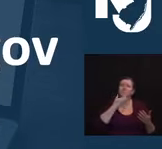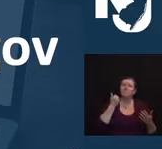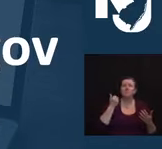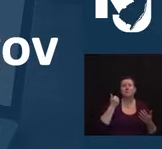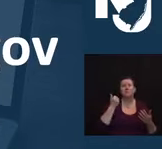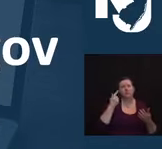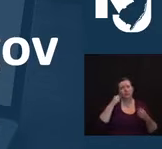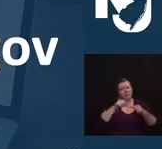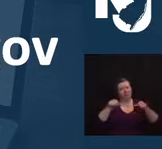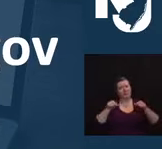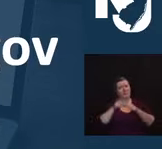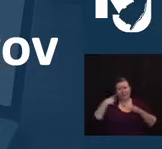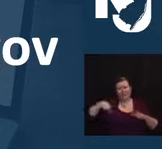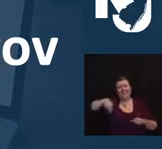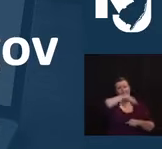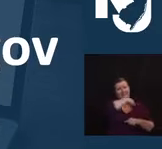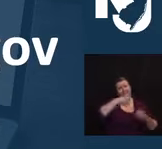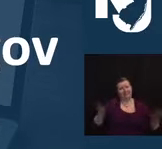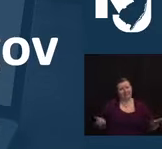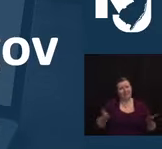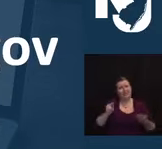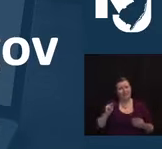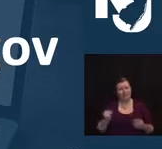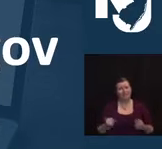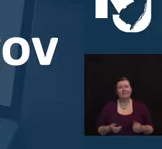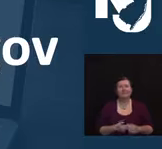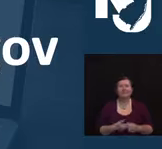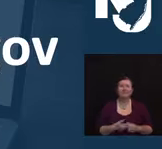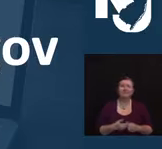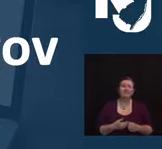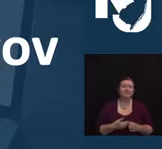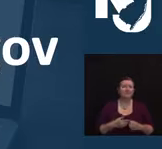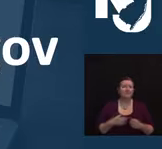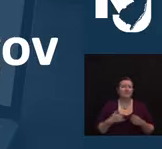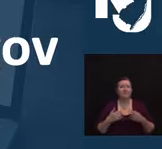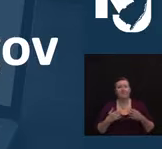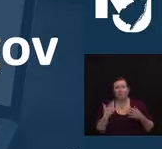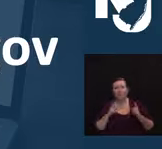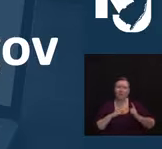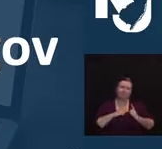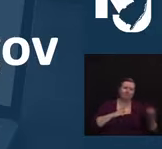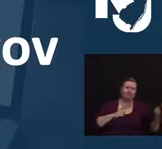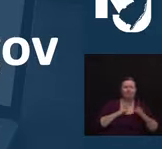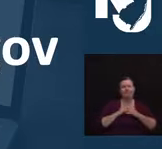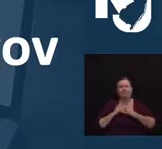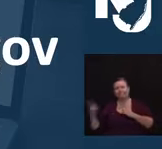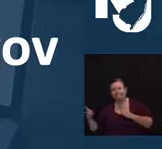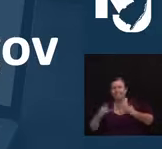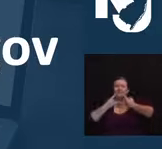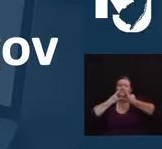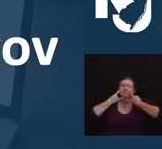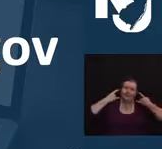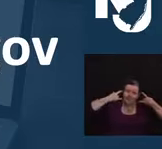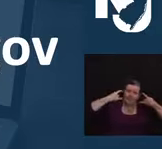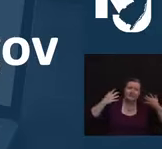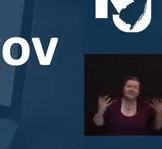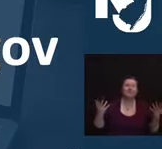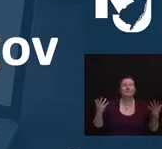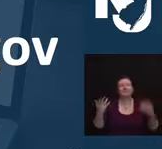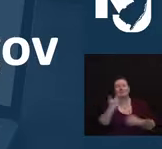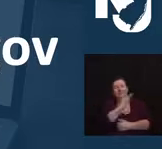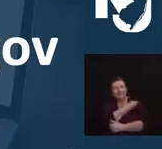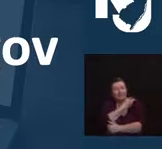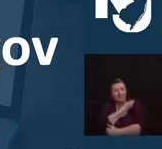distancing, wearing your masks, getting vaccinated when you can, and the like, we can continue to responsibly